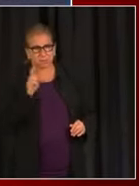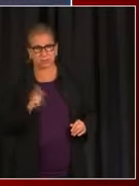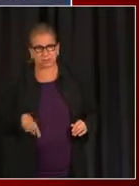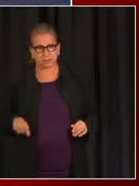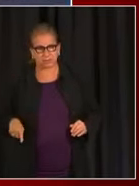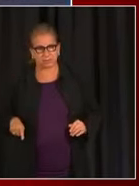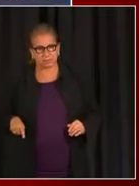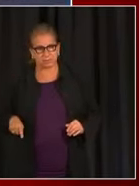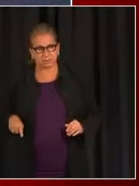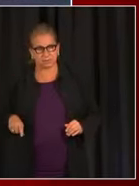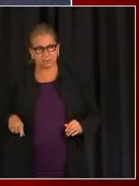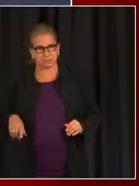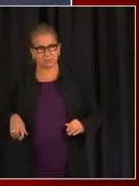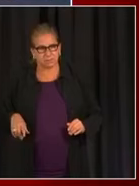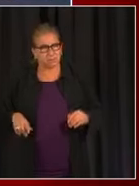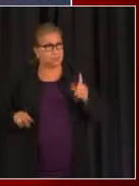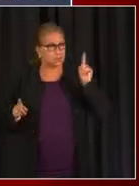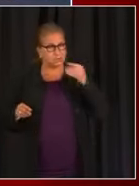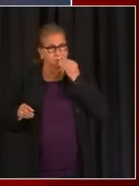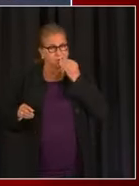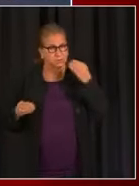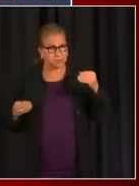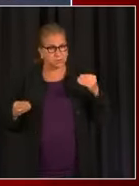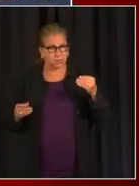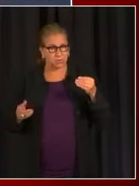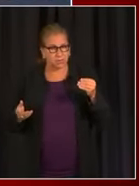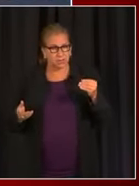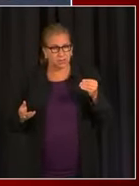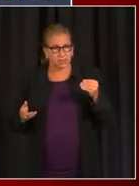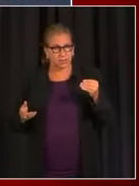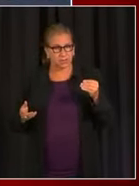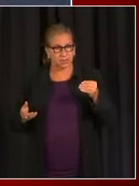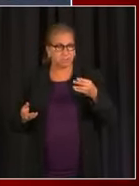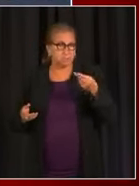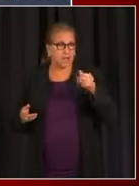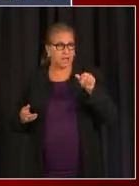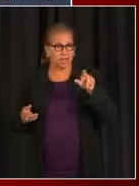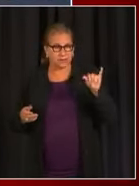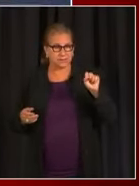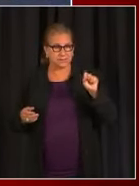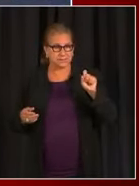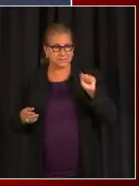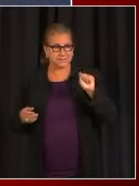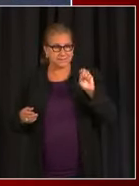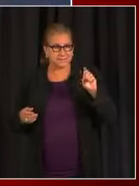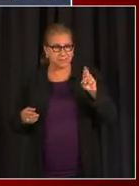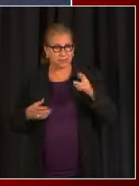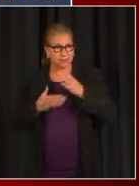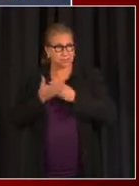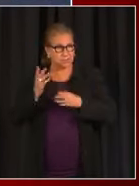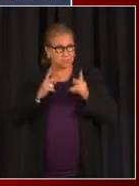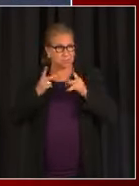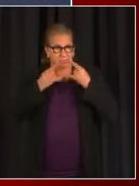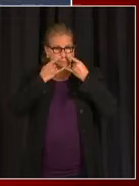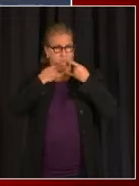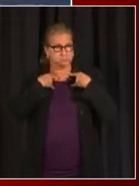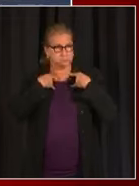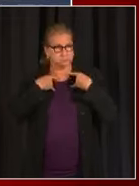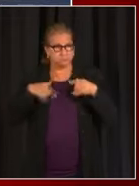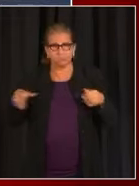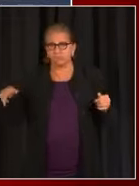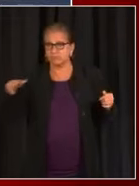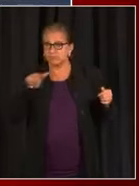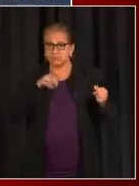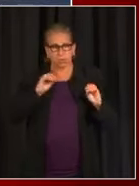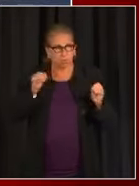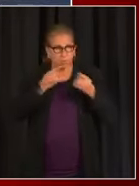wearing masks or had stopped wearing masks. So I guess you're going to have to start wearing them again. Is it going to be up to the business to make sure that